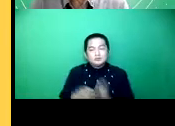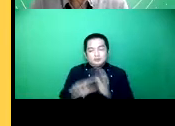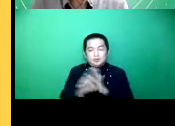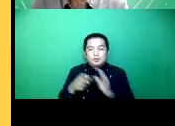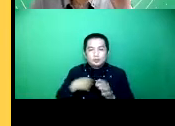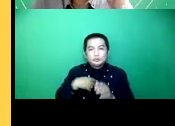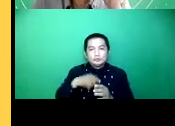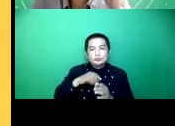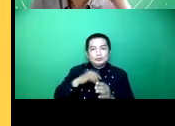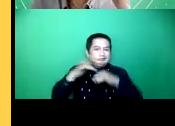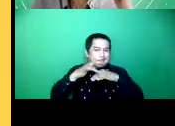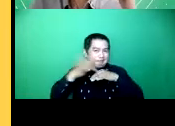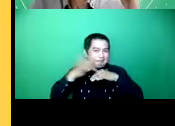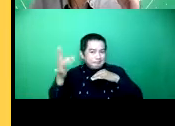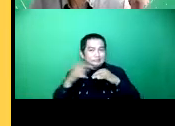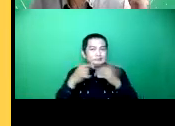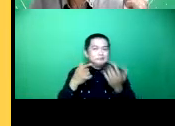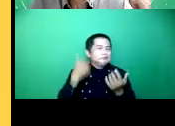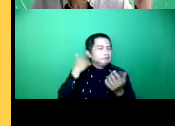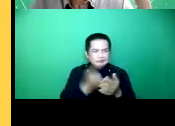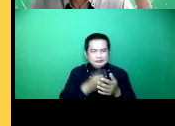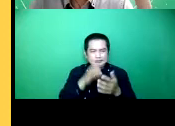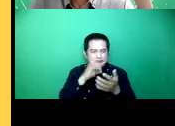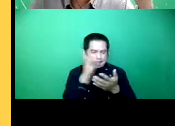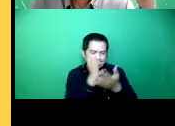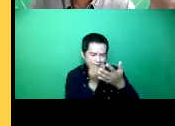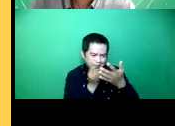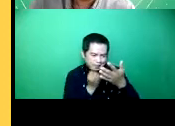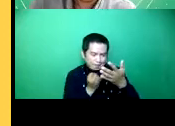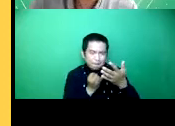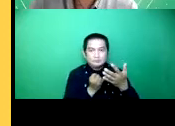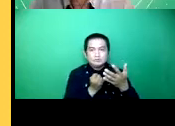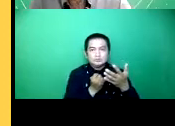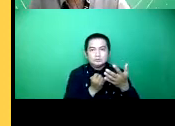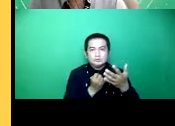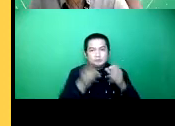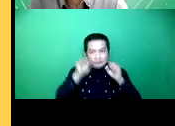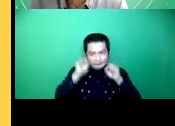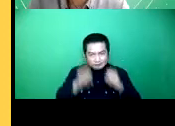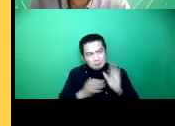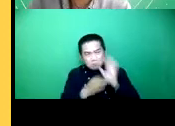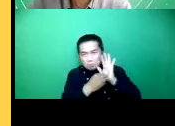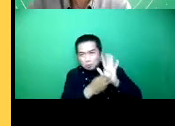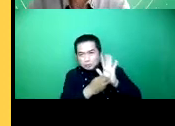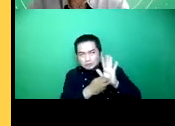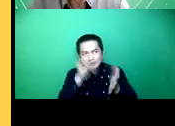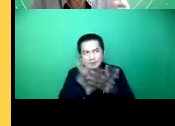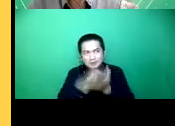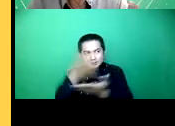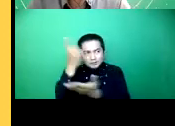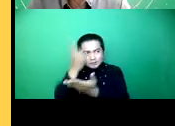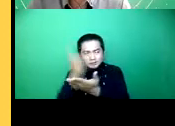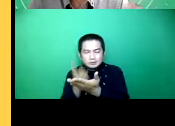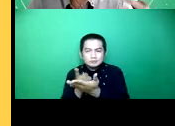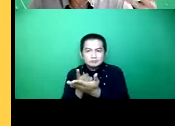and I wanted to sculpt some very detailed earrings, for example, that process of making that model, making that design is still